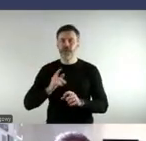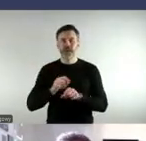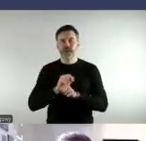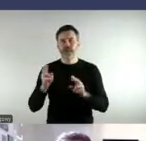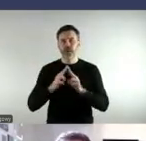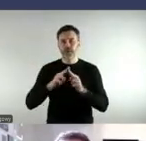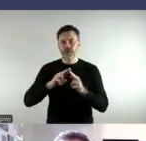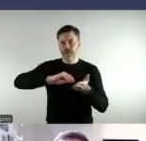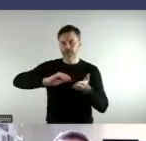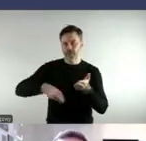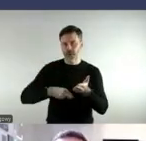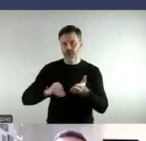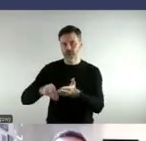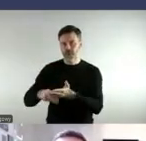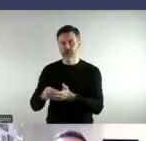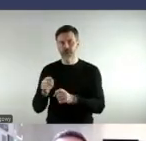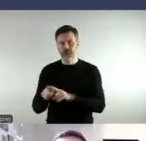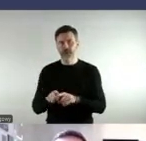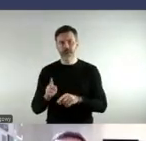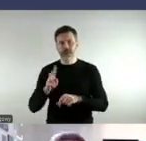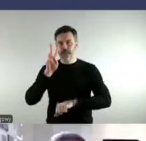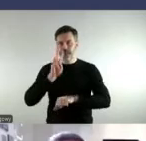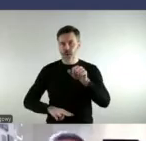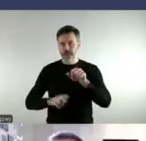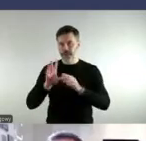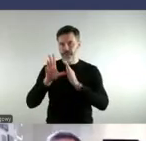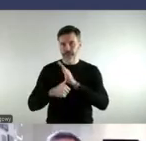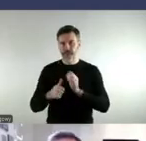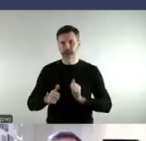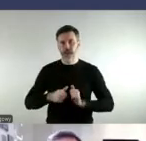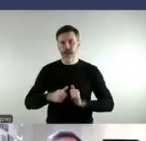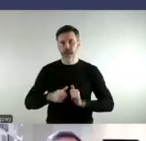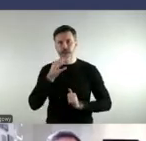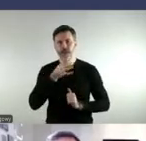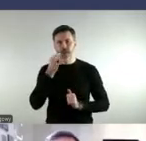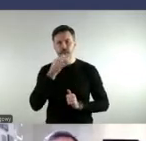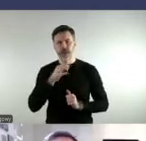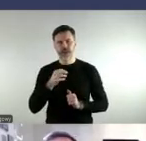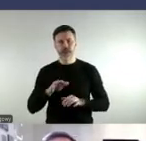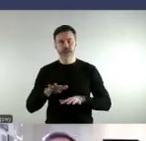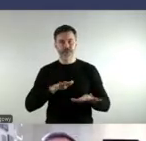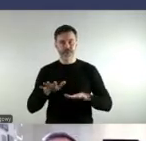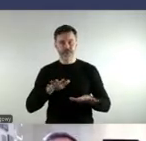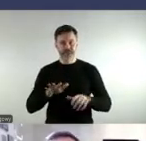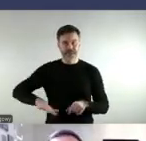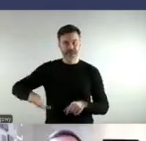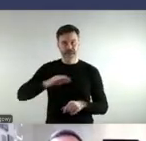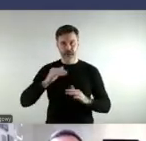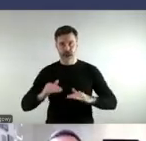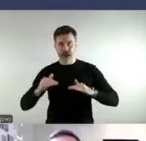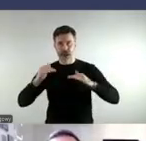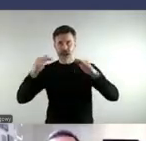in terms of security. We have an agreement signed with all these local governments, the police, in order to ensure